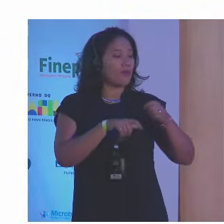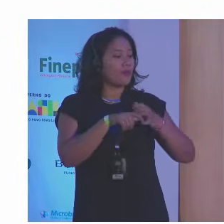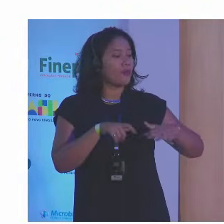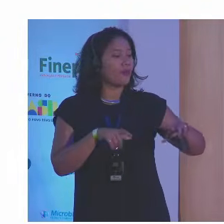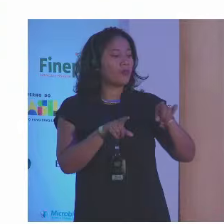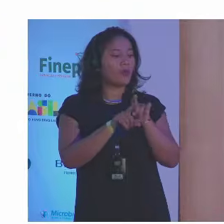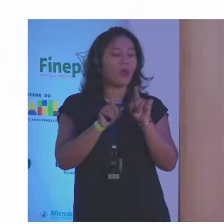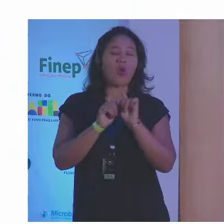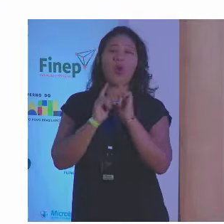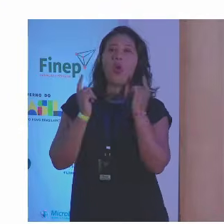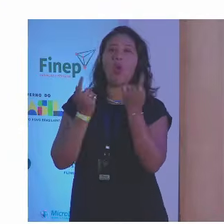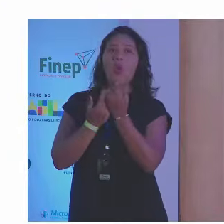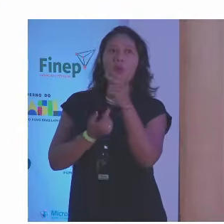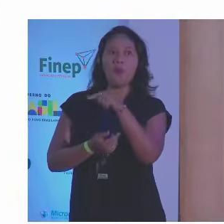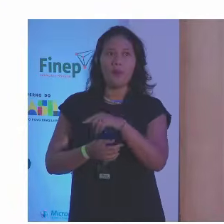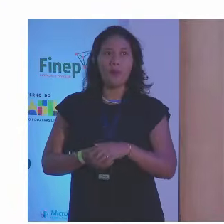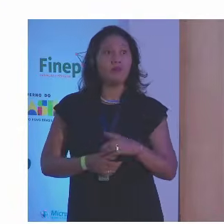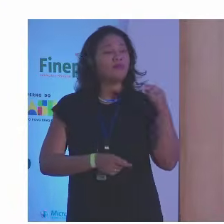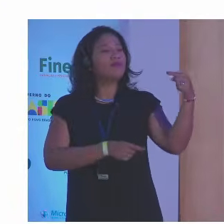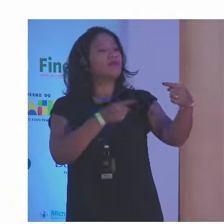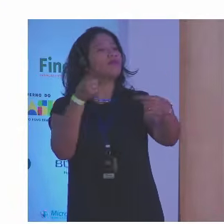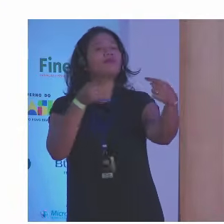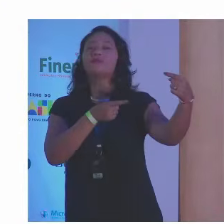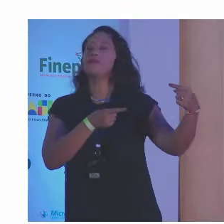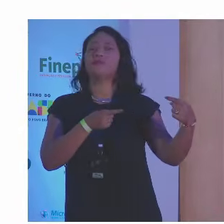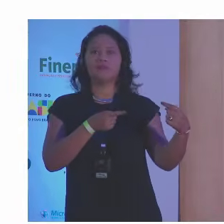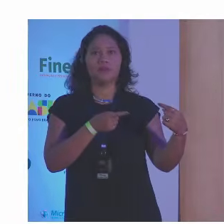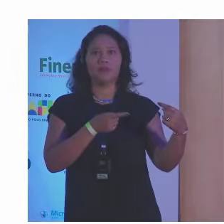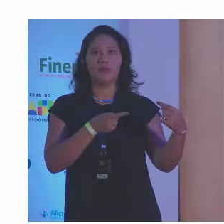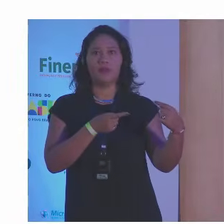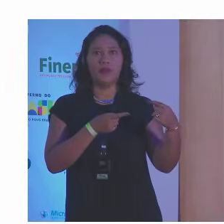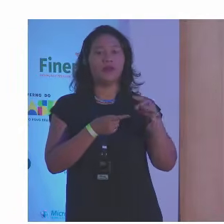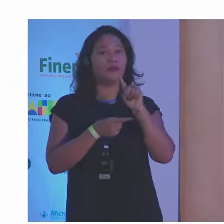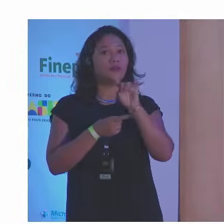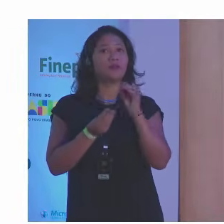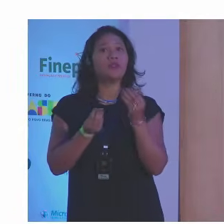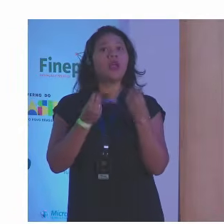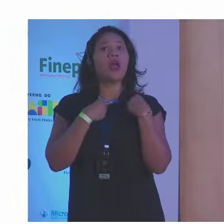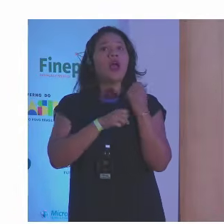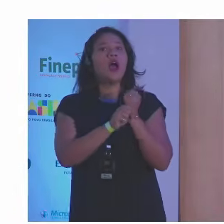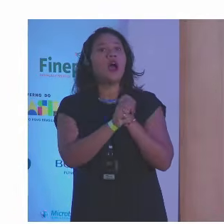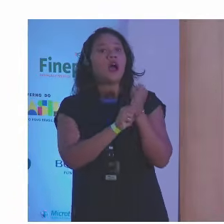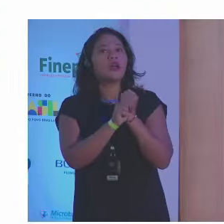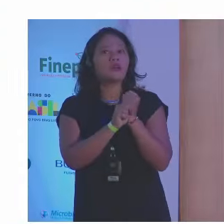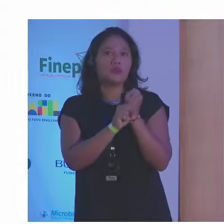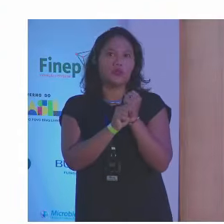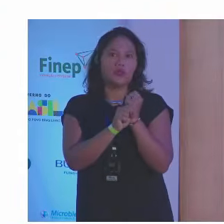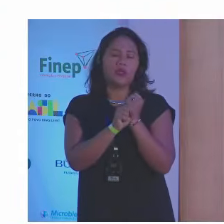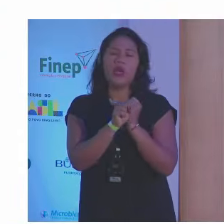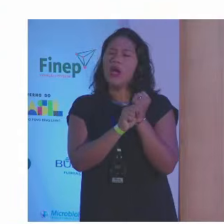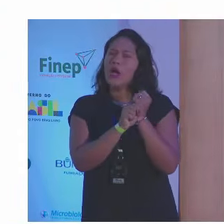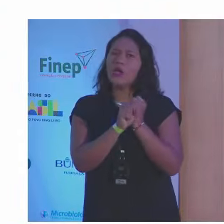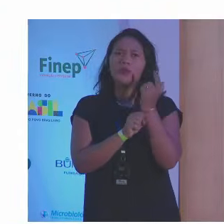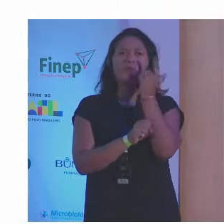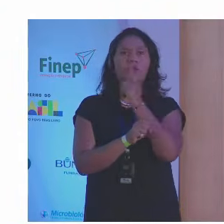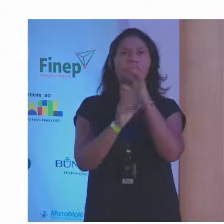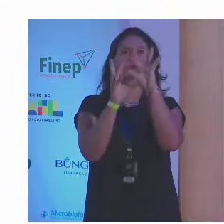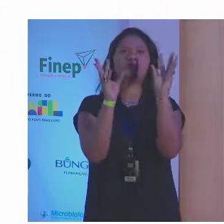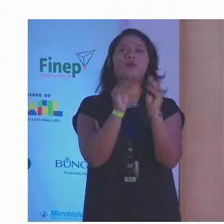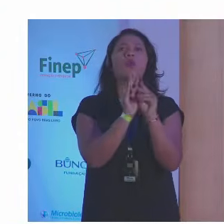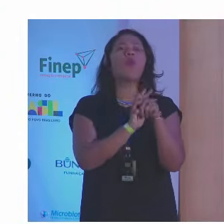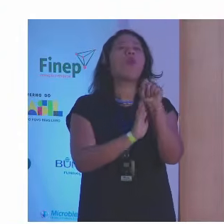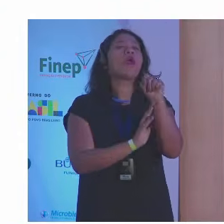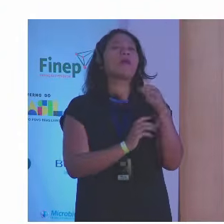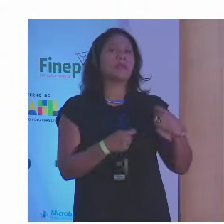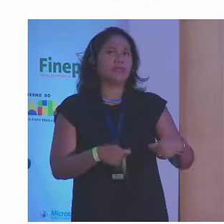we have discussed this. It took us some years to understand what are the main production centers that are necessary, but now they are